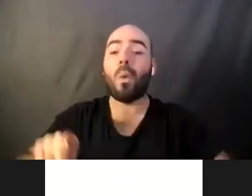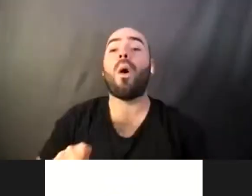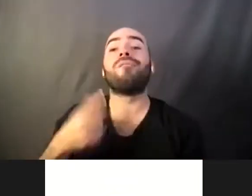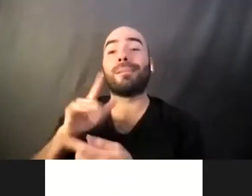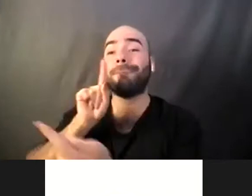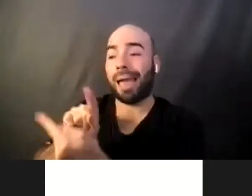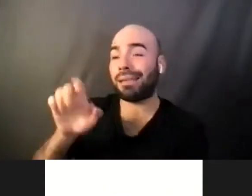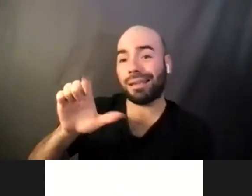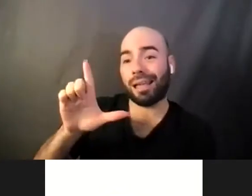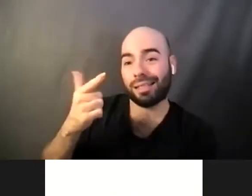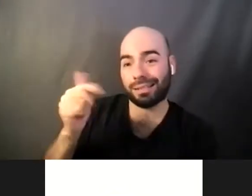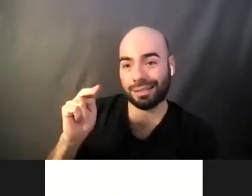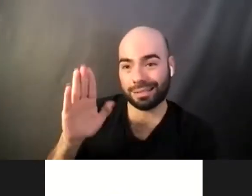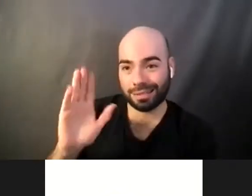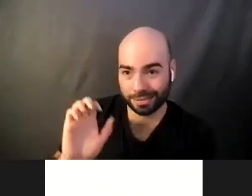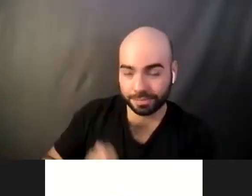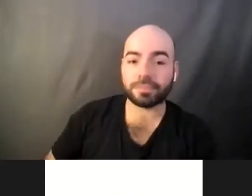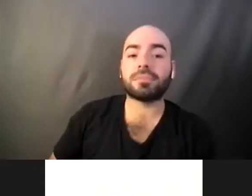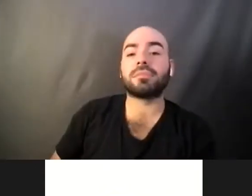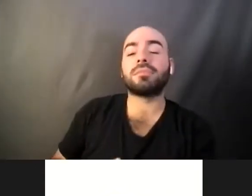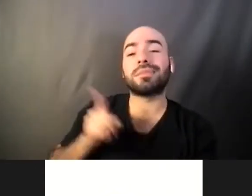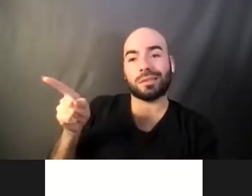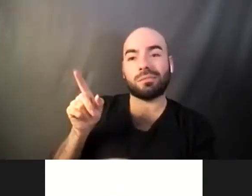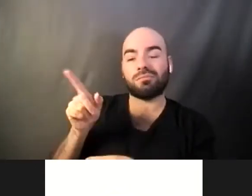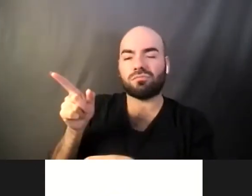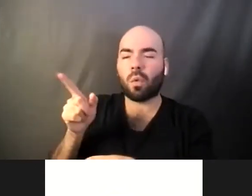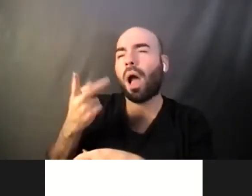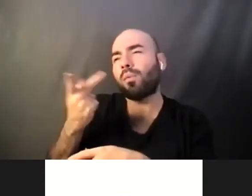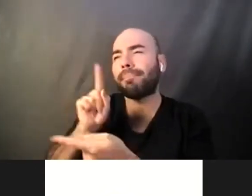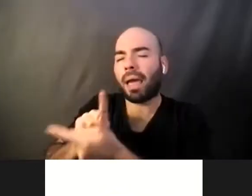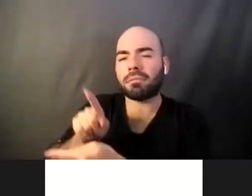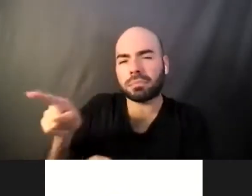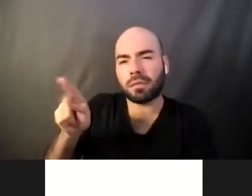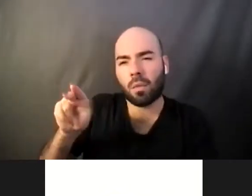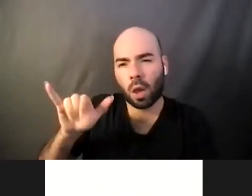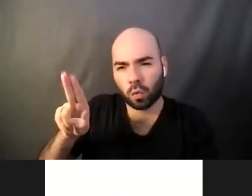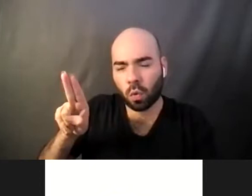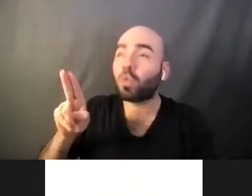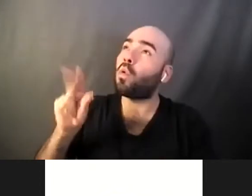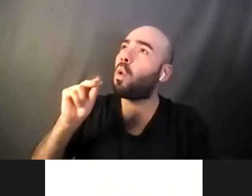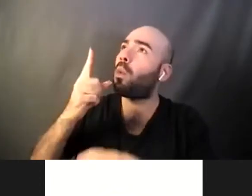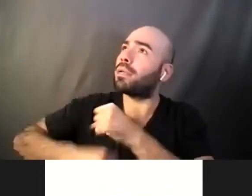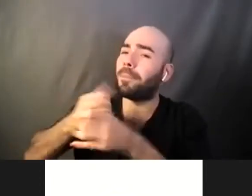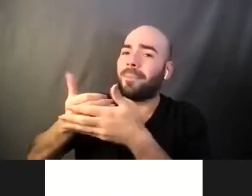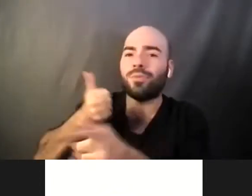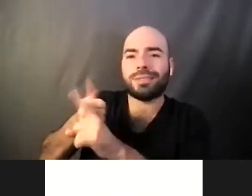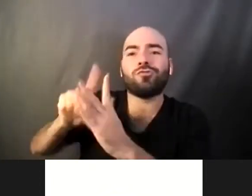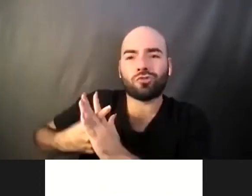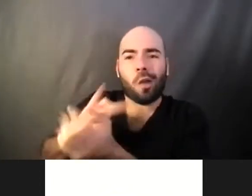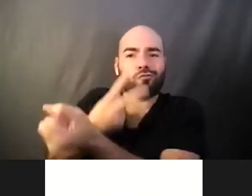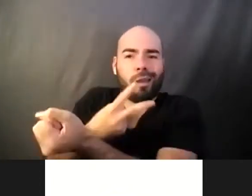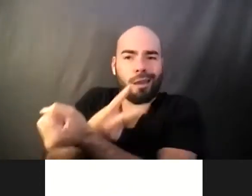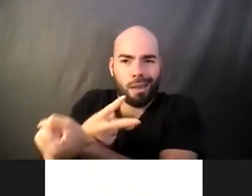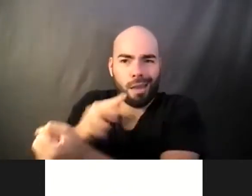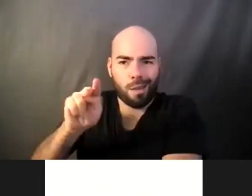Elegance. When Elegance was at NYU, when we met, it was a year before he started NYU grad school.